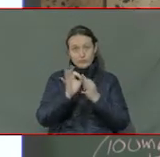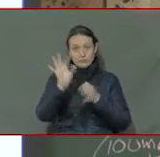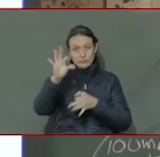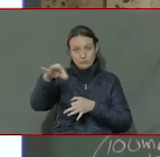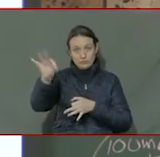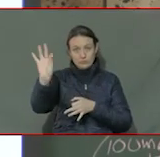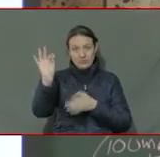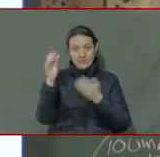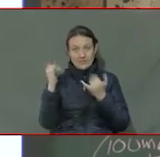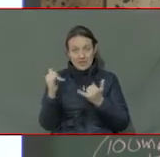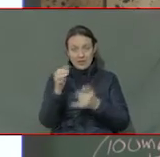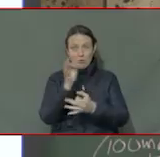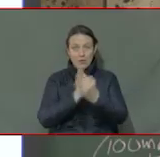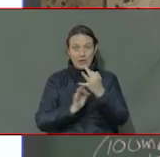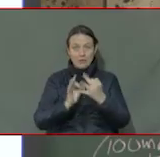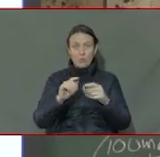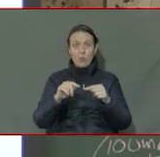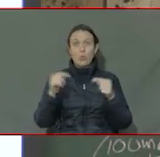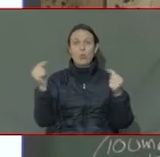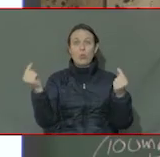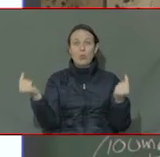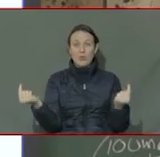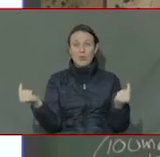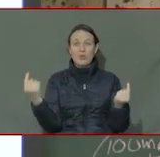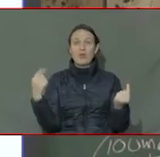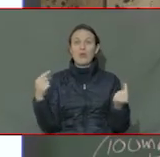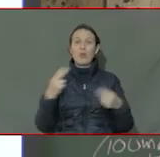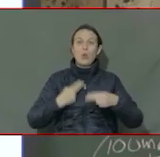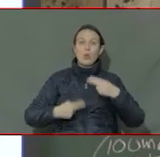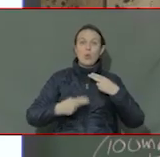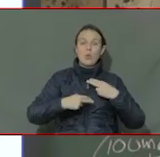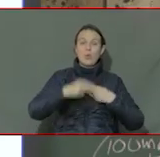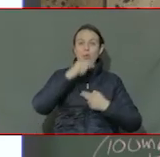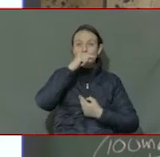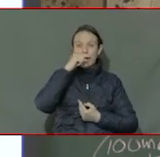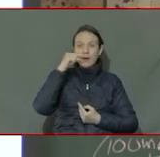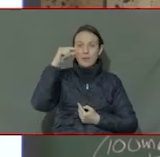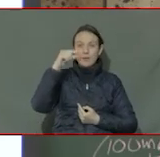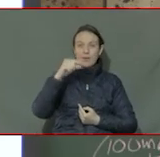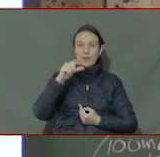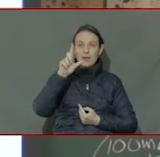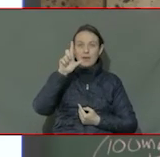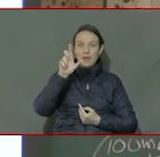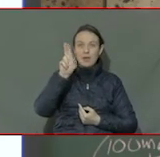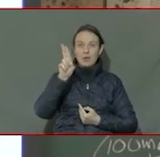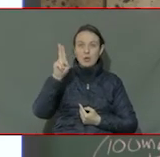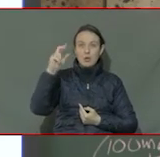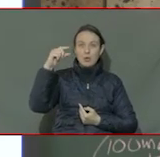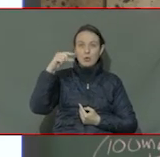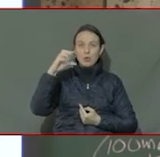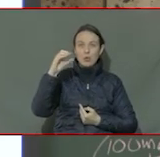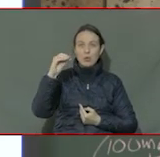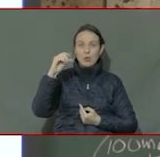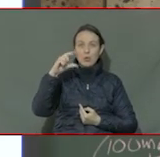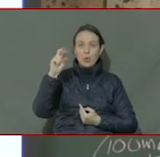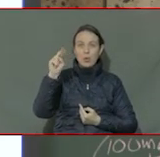it to opposite for glucagon. What is the opposite message? Thank you so much, Butle.